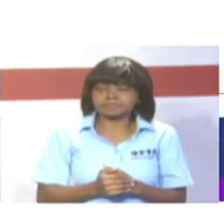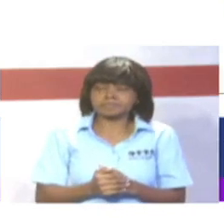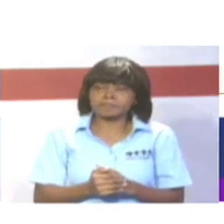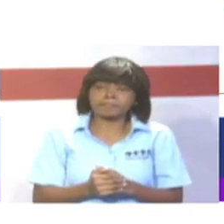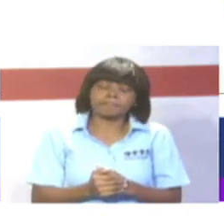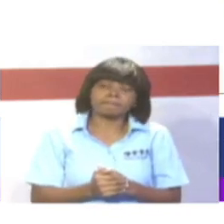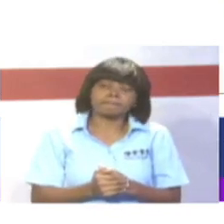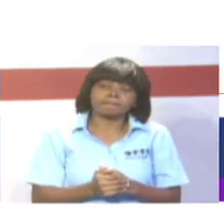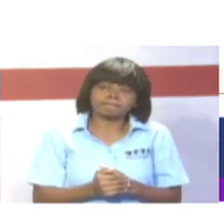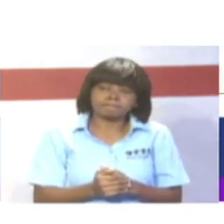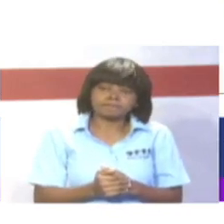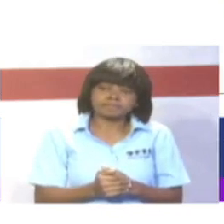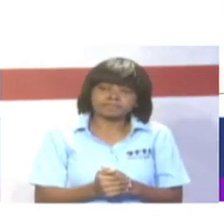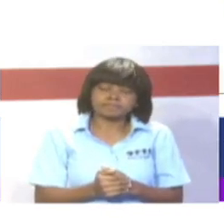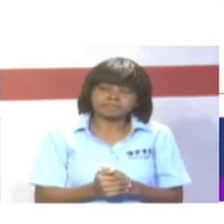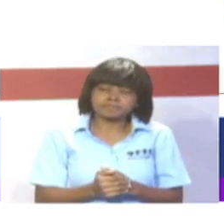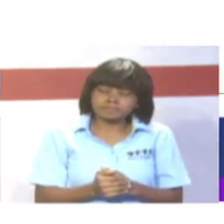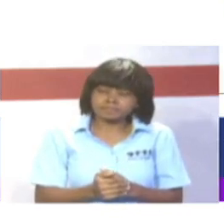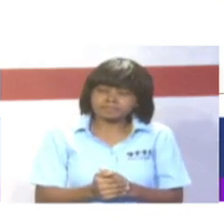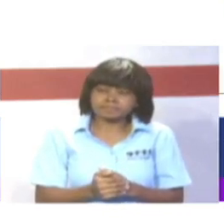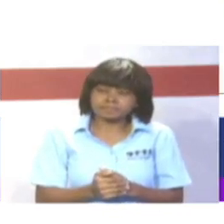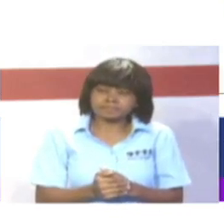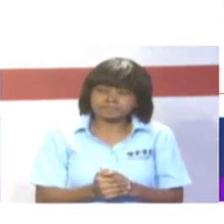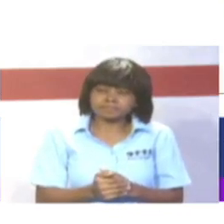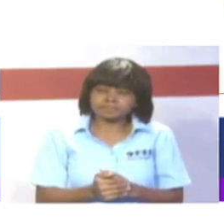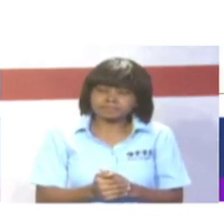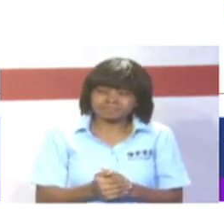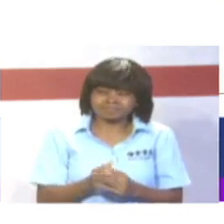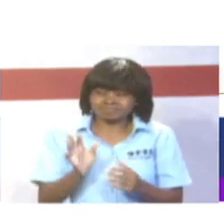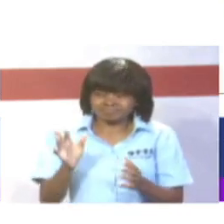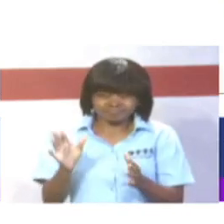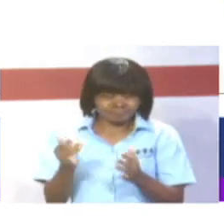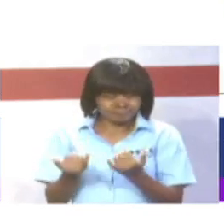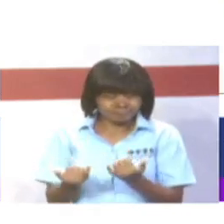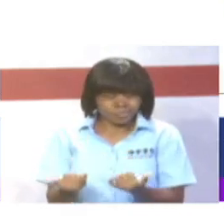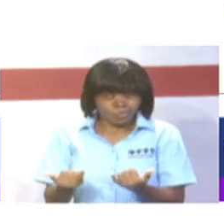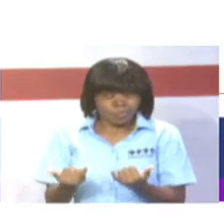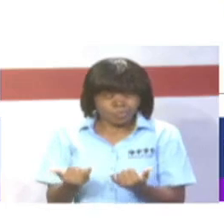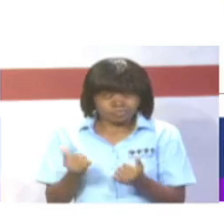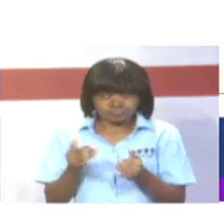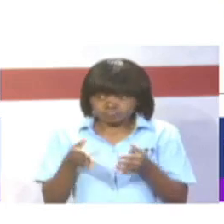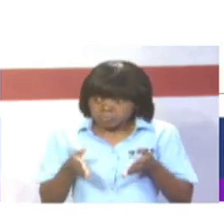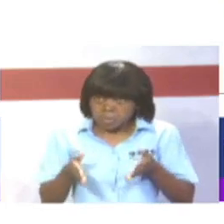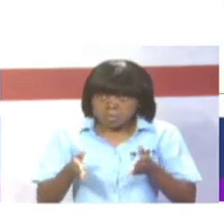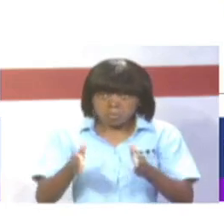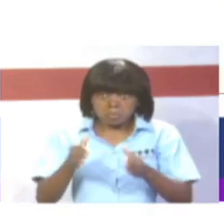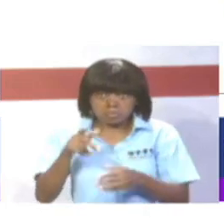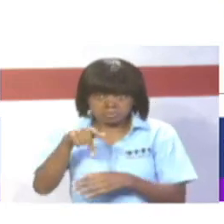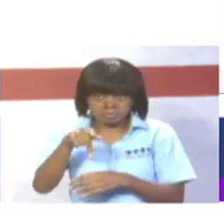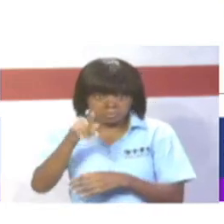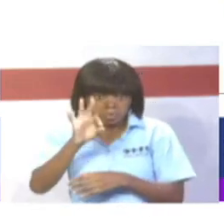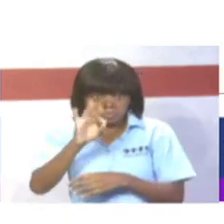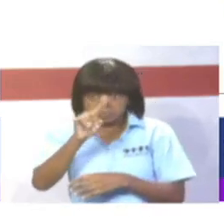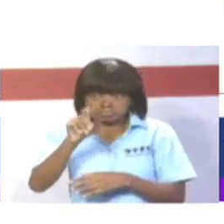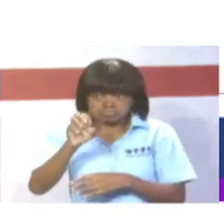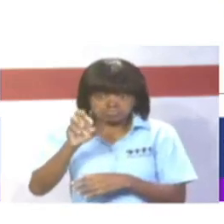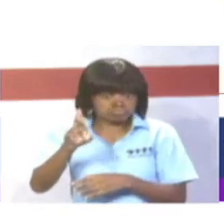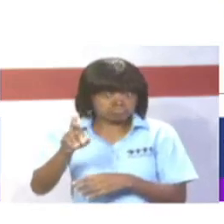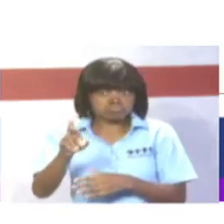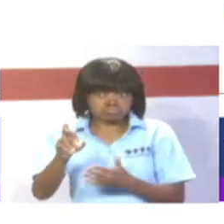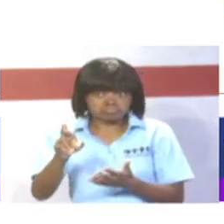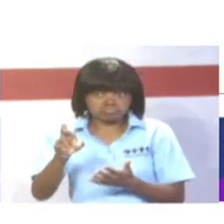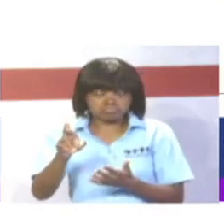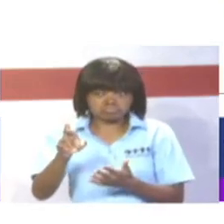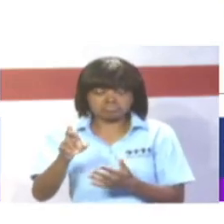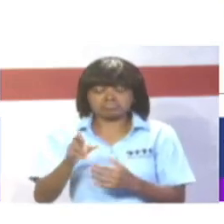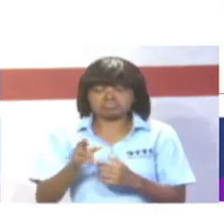that the FDA has now given authorization for Pfizer to be used in children ages 5 to 11, how does that influence